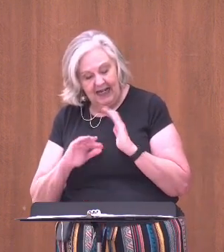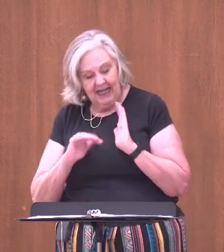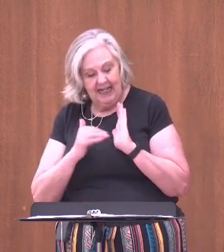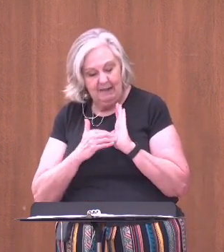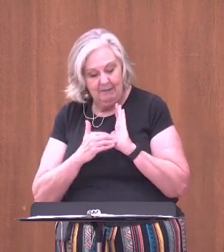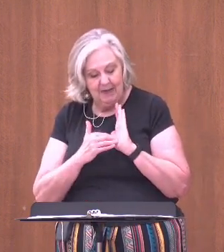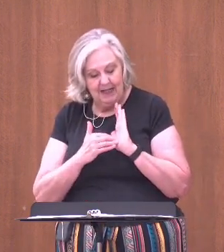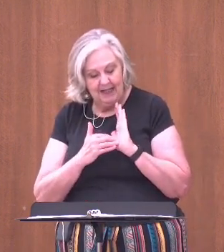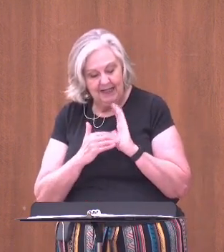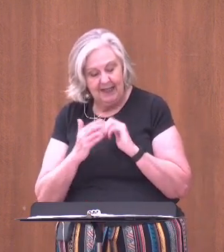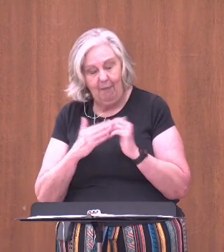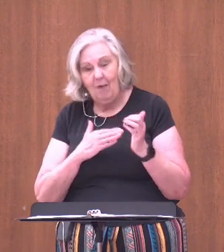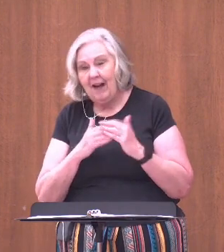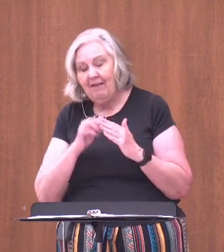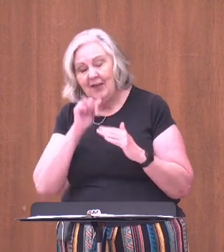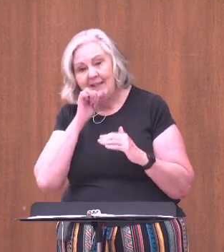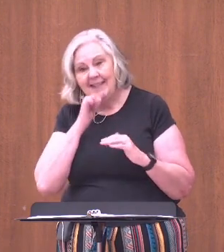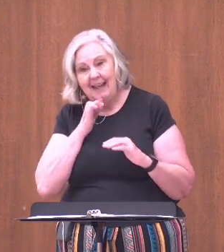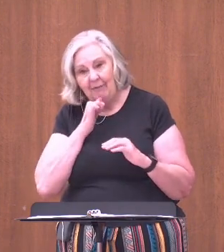come in this life.